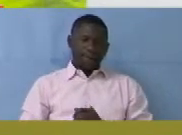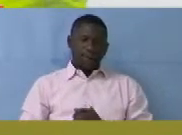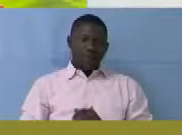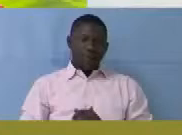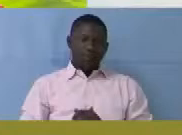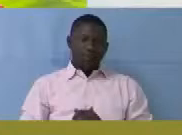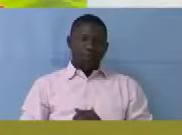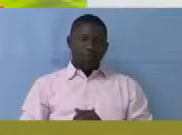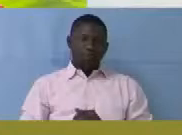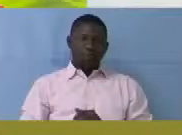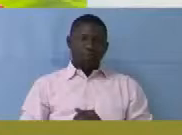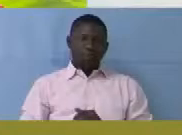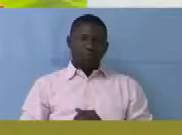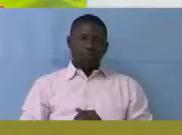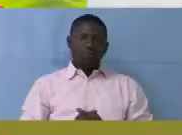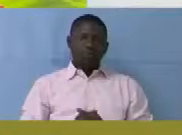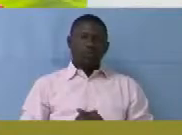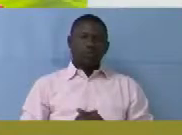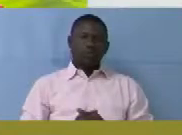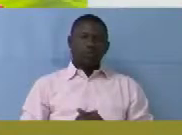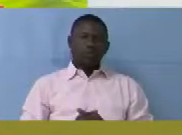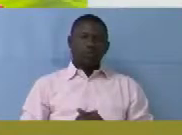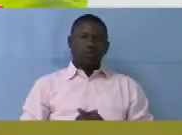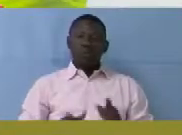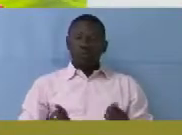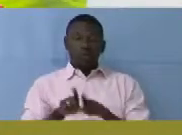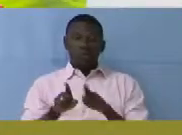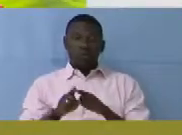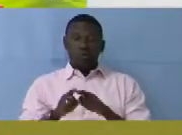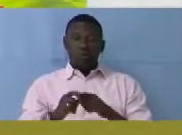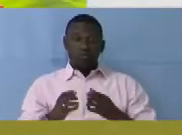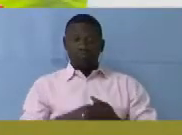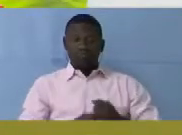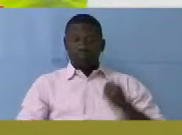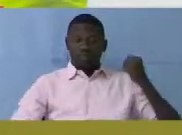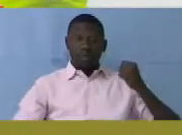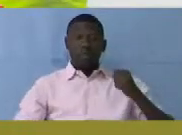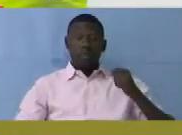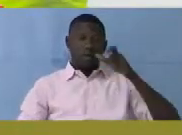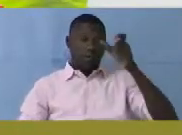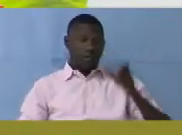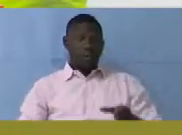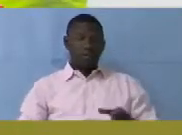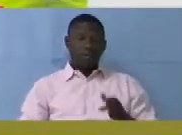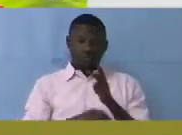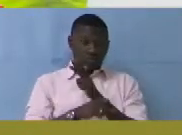With some of our physical guards. In the